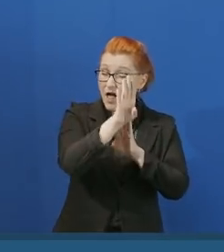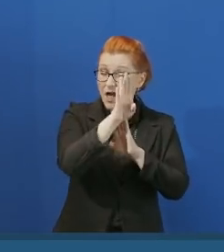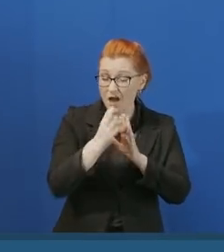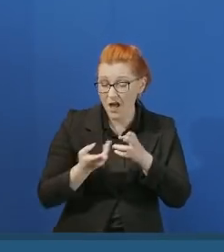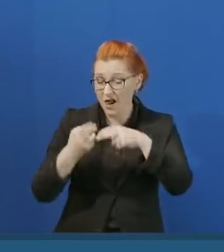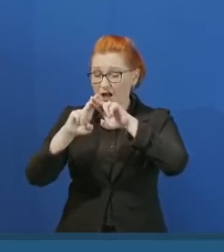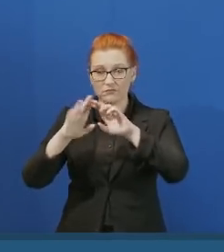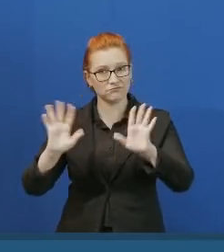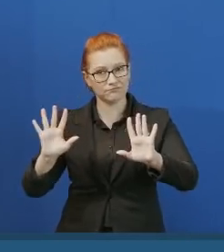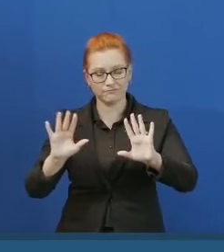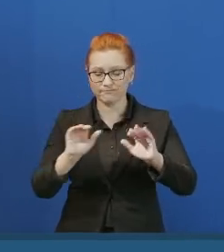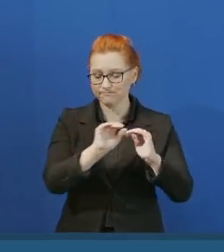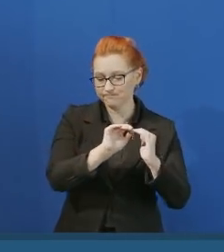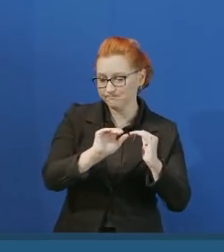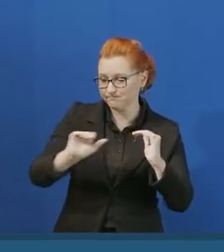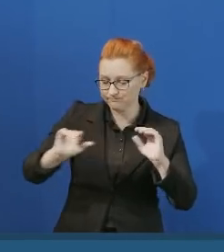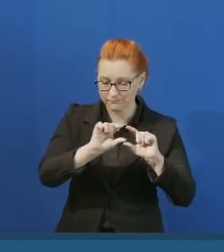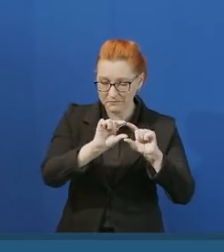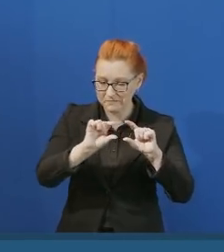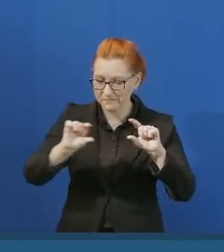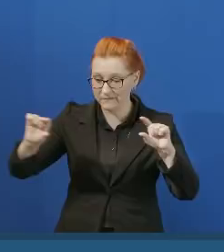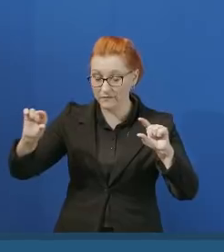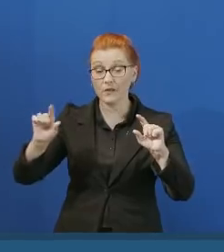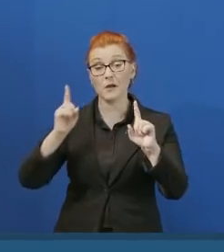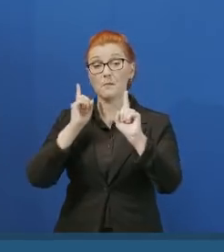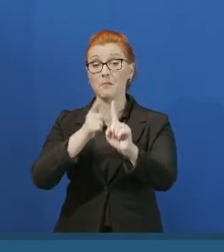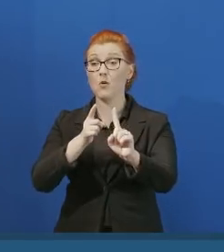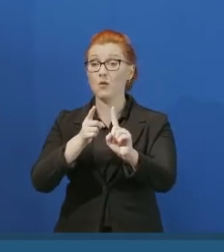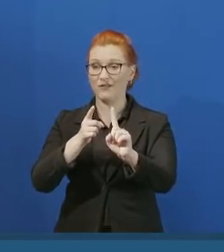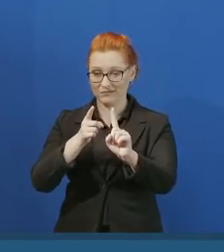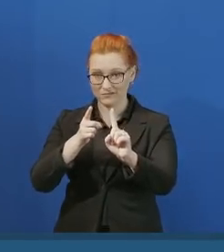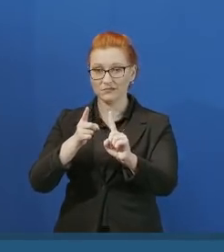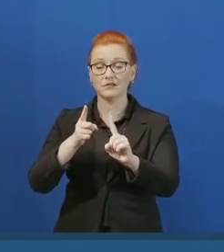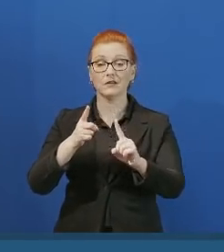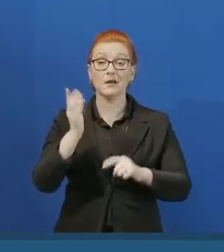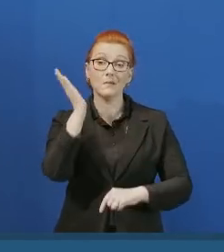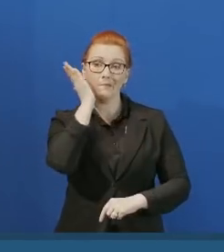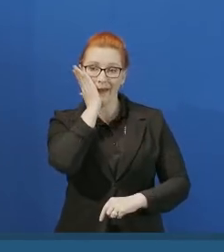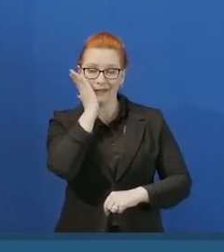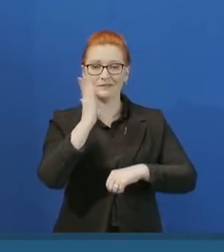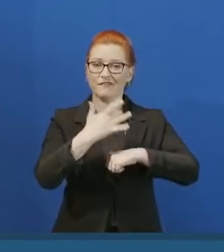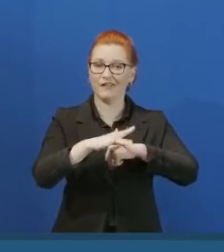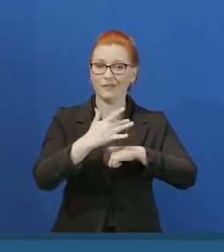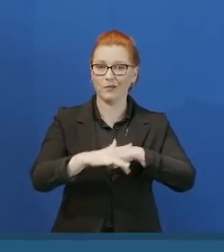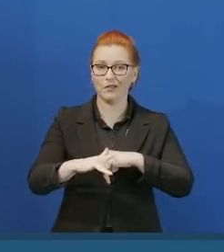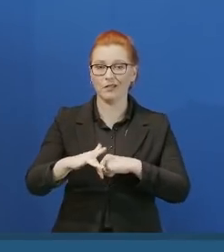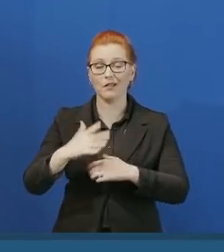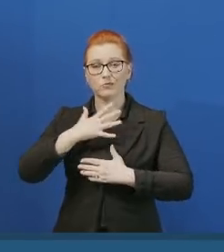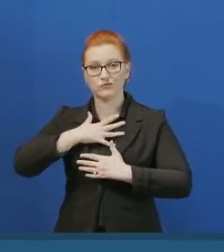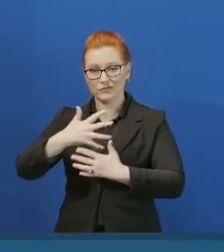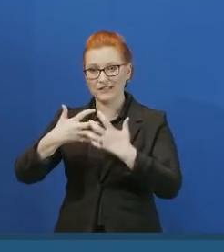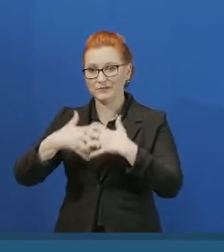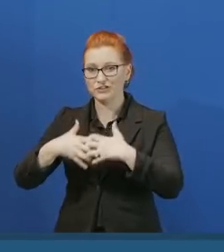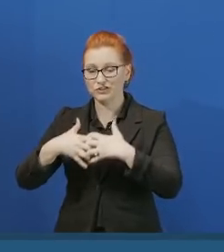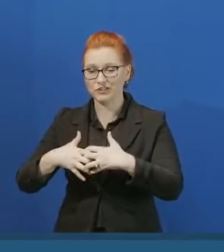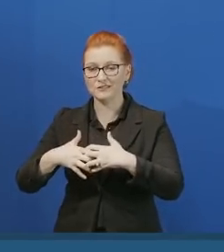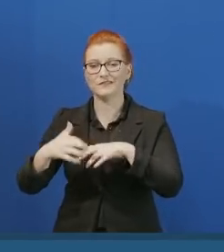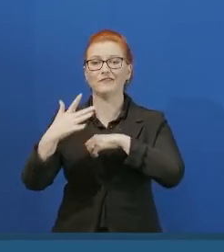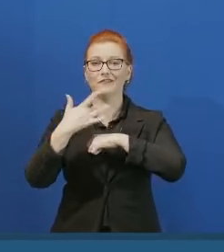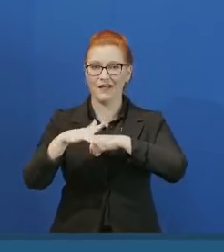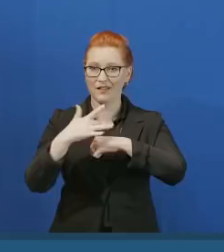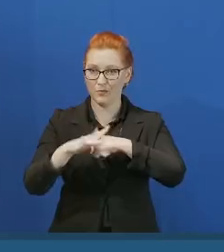a takeaway is there are available beds, there are available ICU beds, there are available